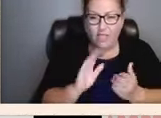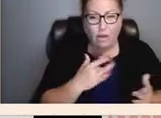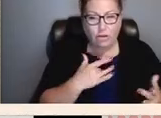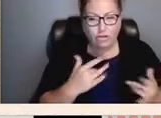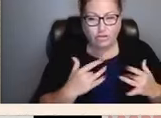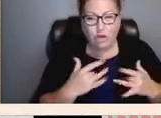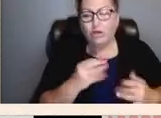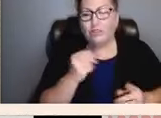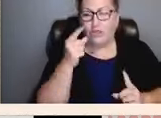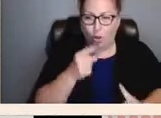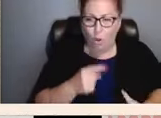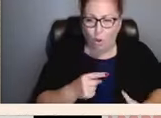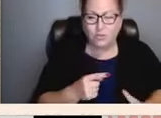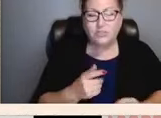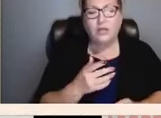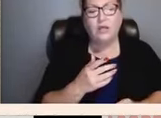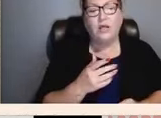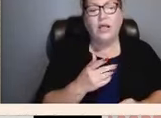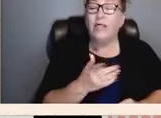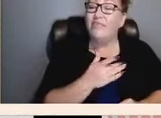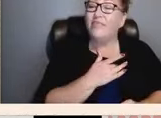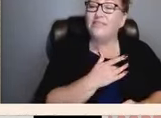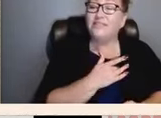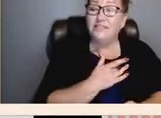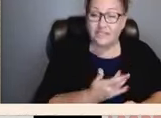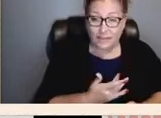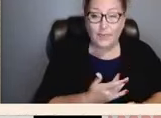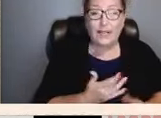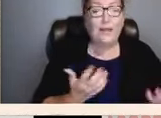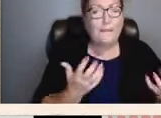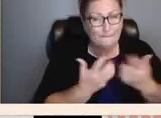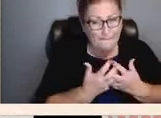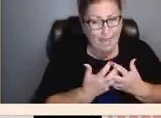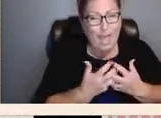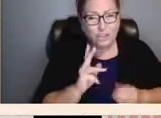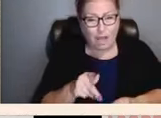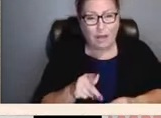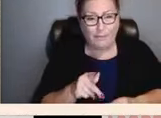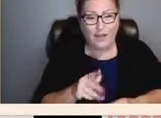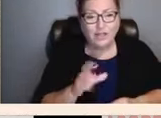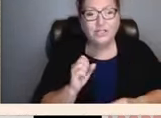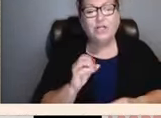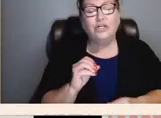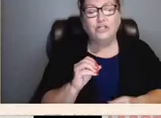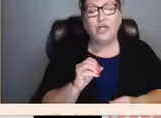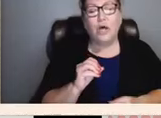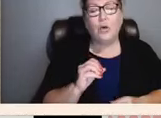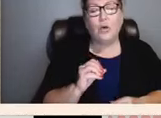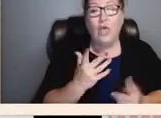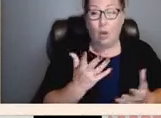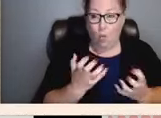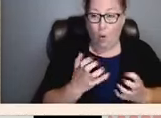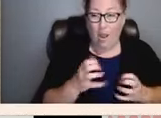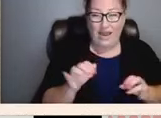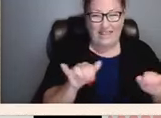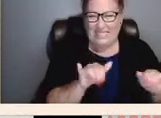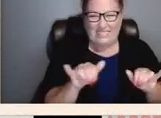and they typically match up. So they're wanting the same outcomes.